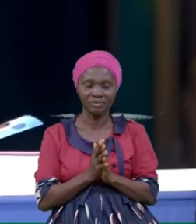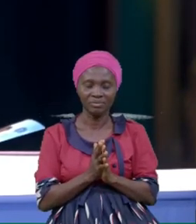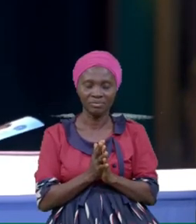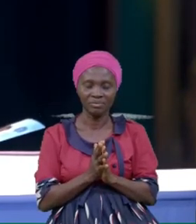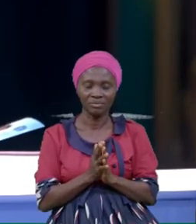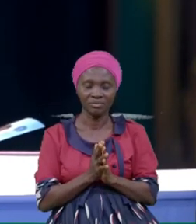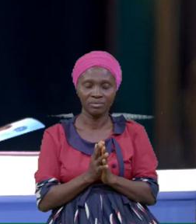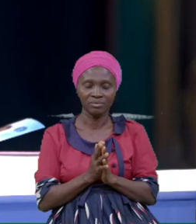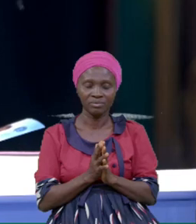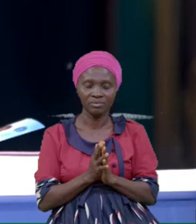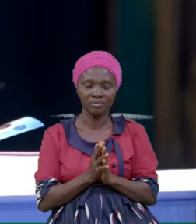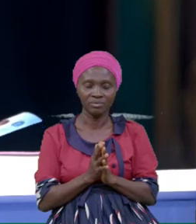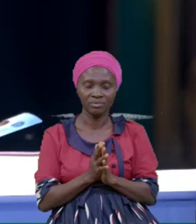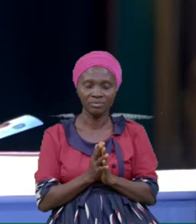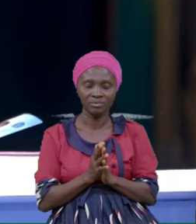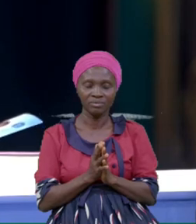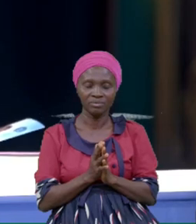Let's get to everybody.